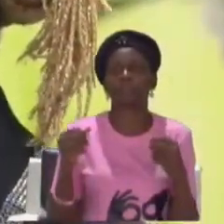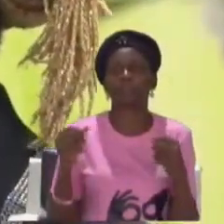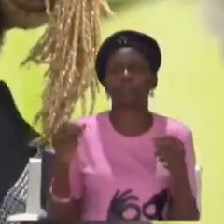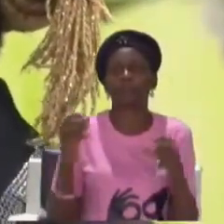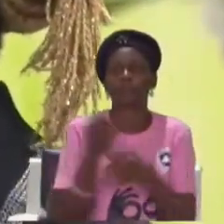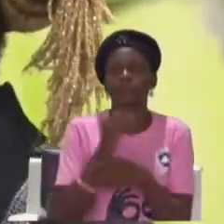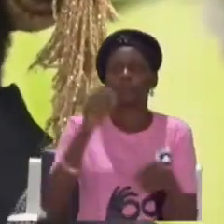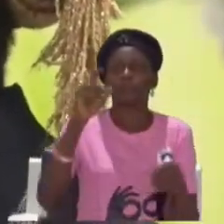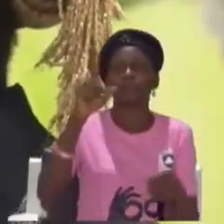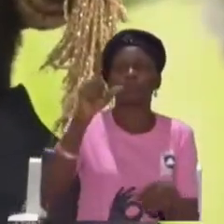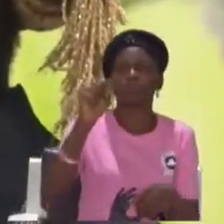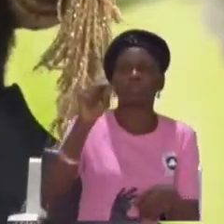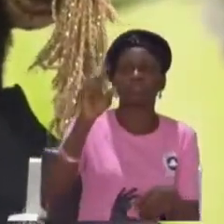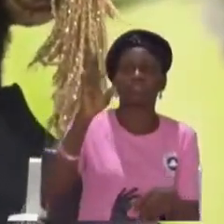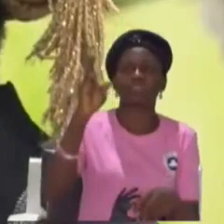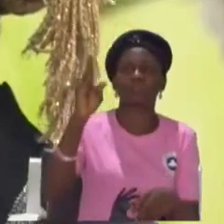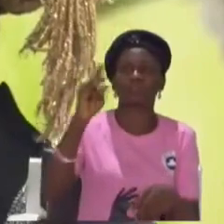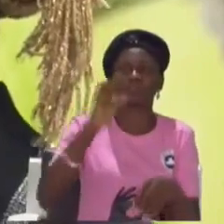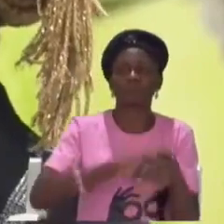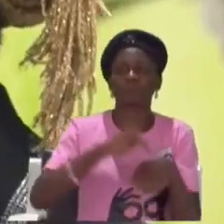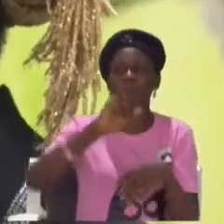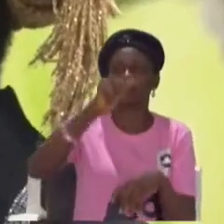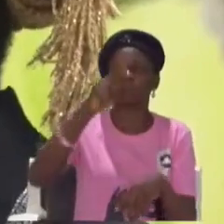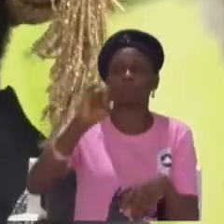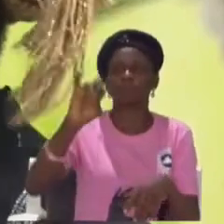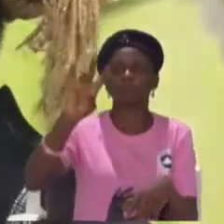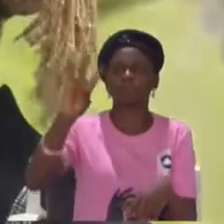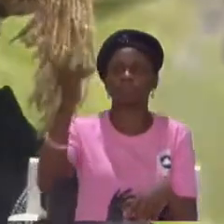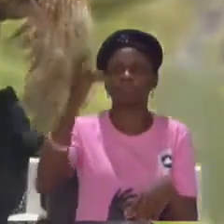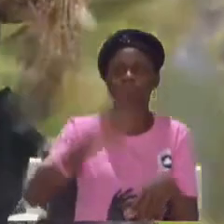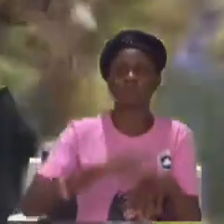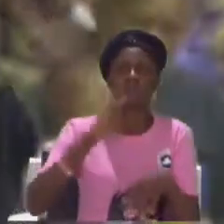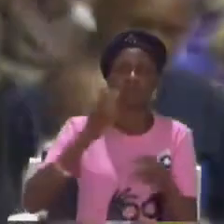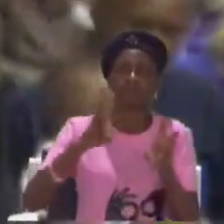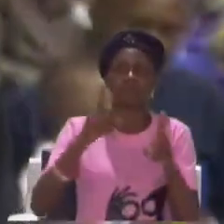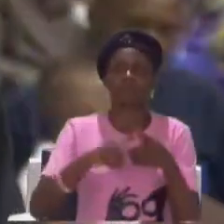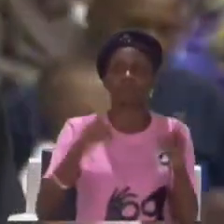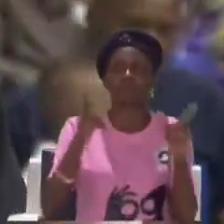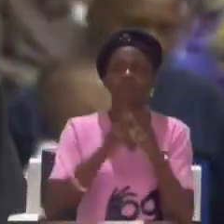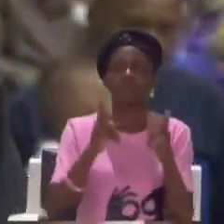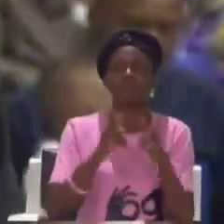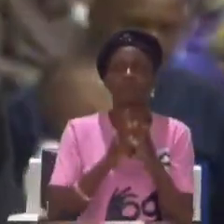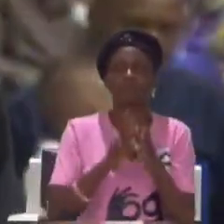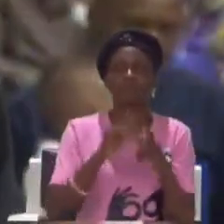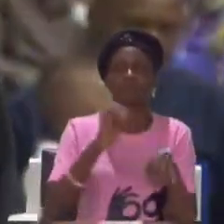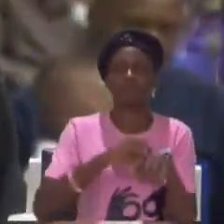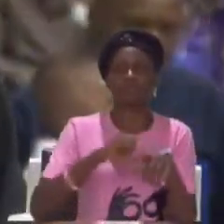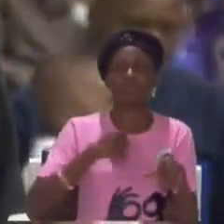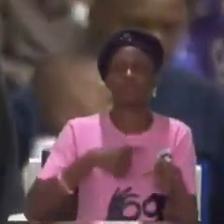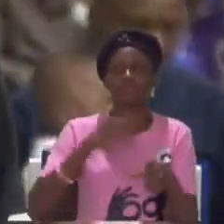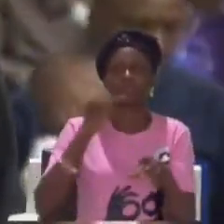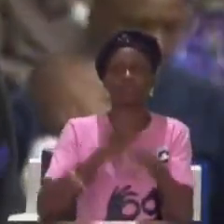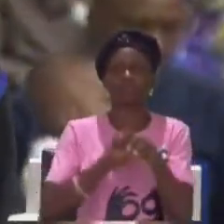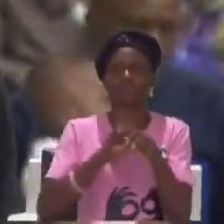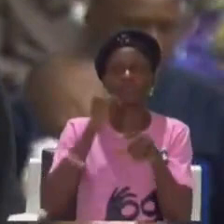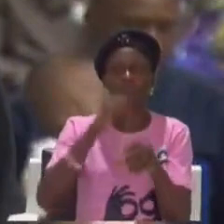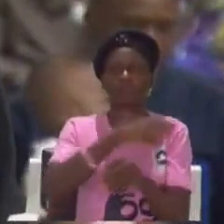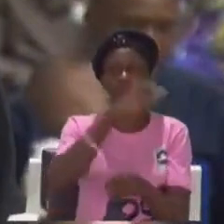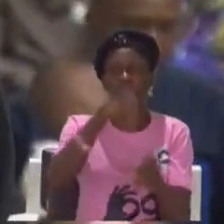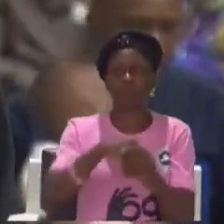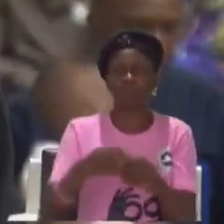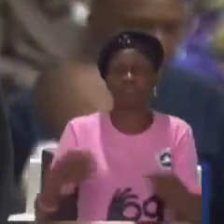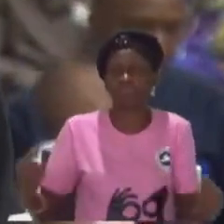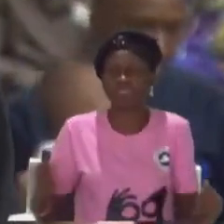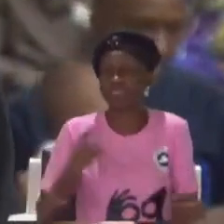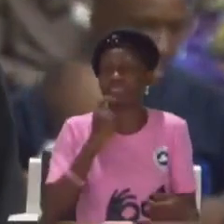717. So on June 7th, on my way from the camp at the Lagos-Ibadan Expressway, I was involved in a ghastly